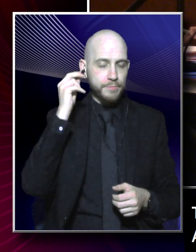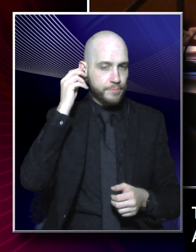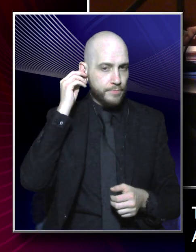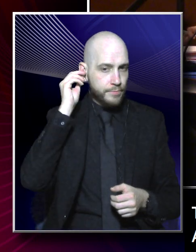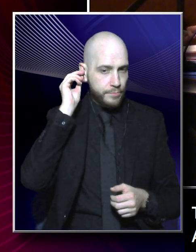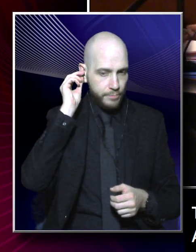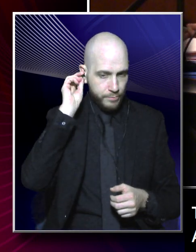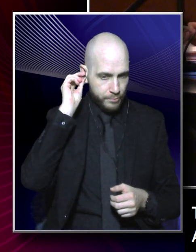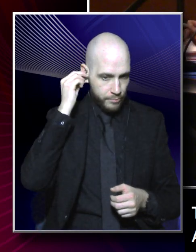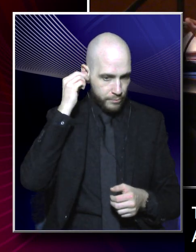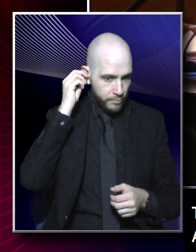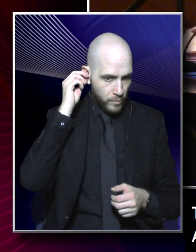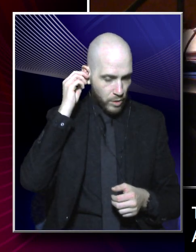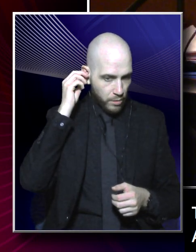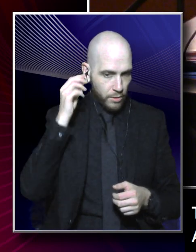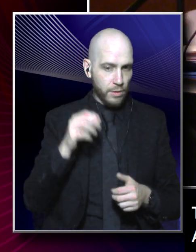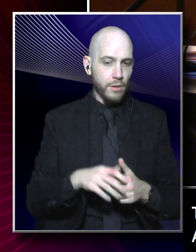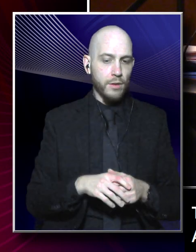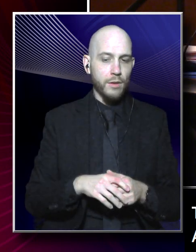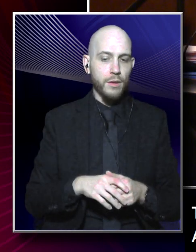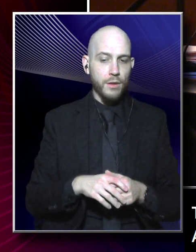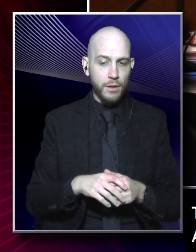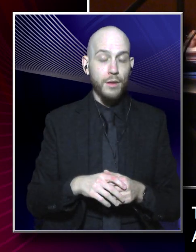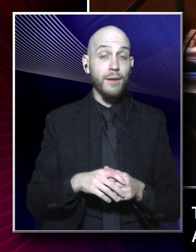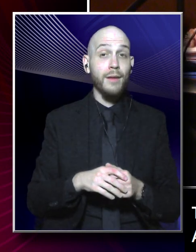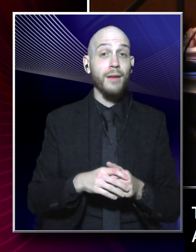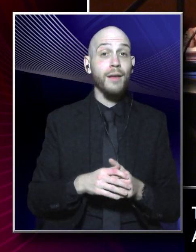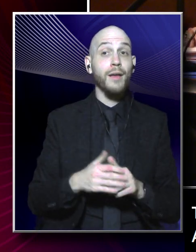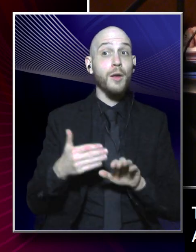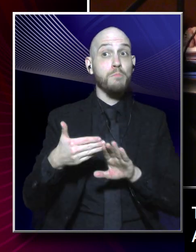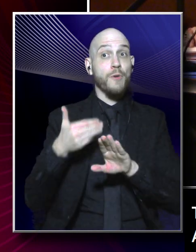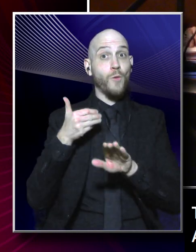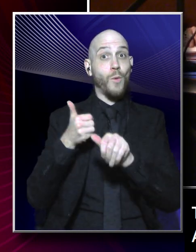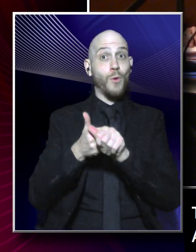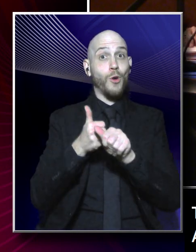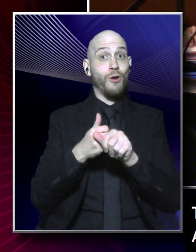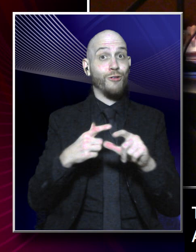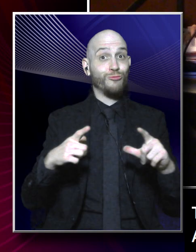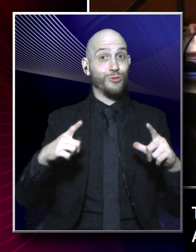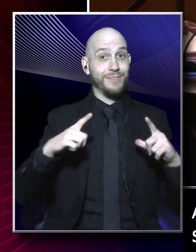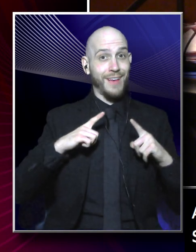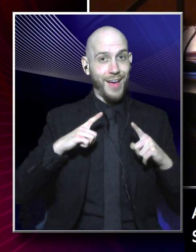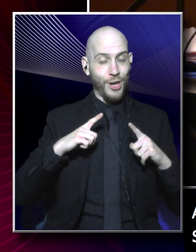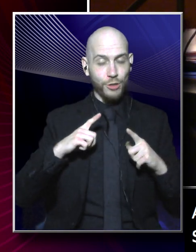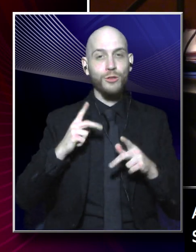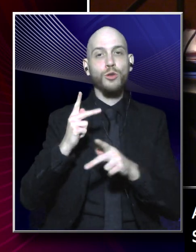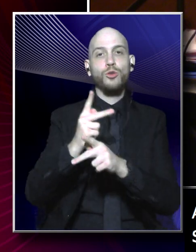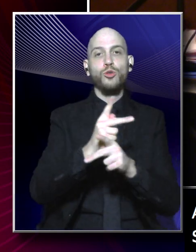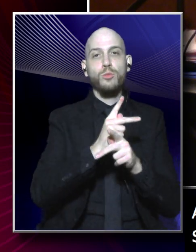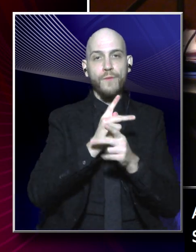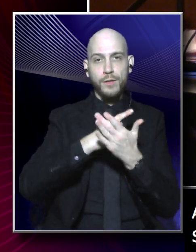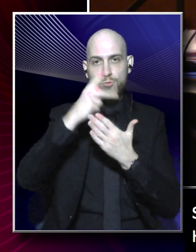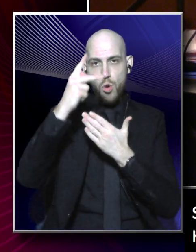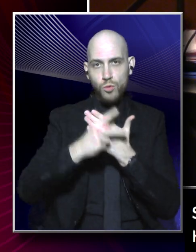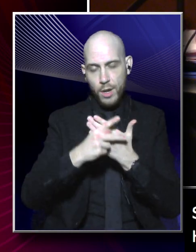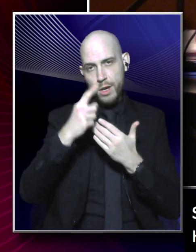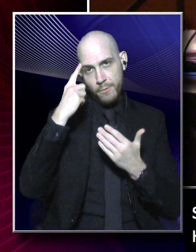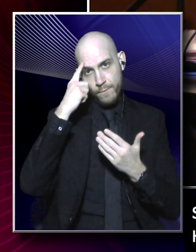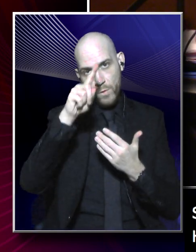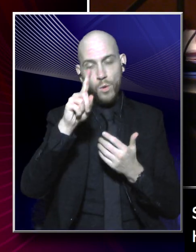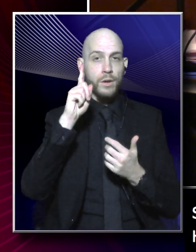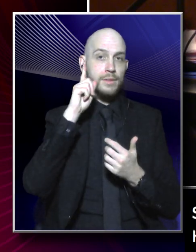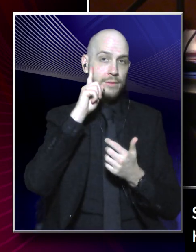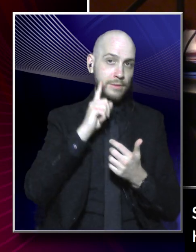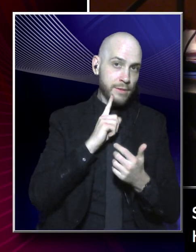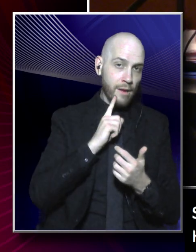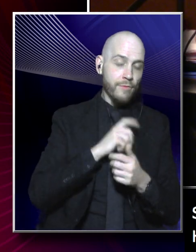Before she retired, she supervised the program that served deaf and hard of hearing, blind and visually impaired,